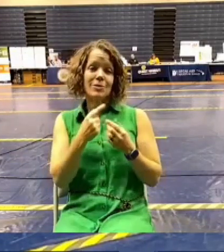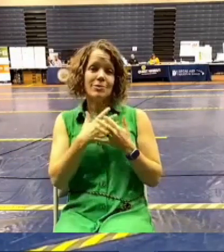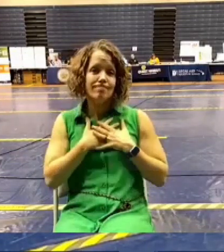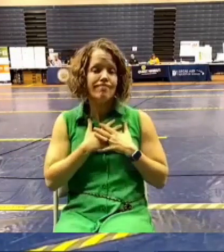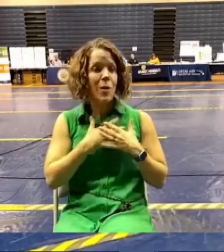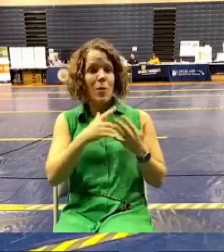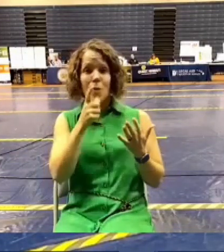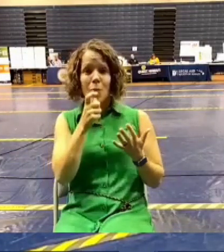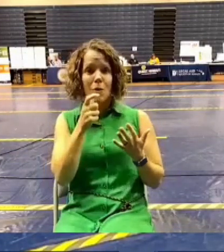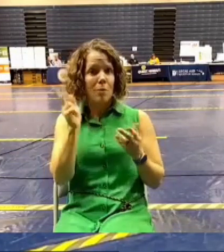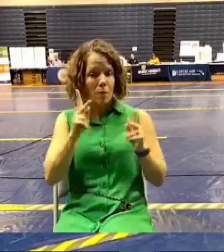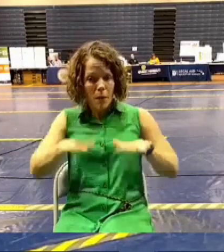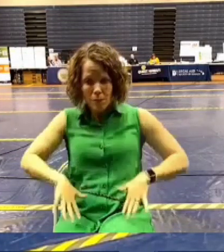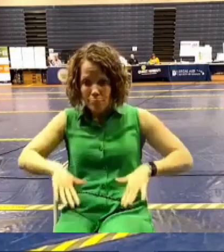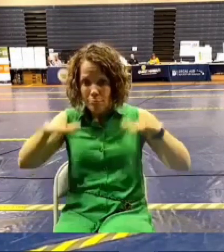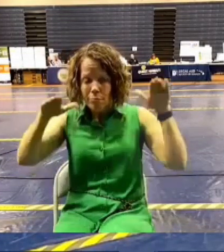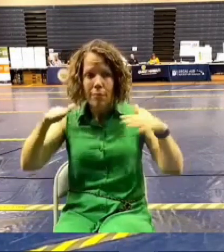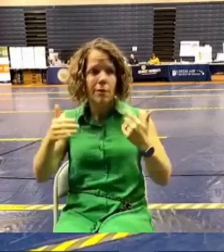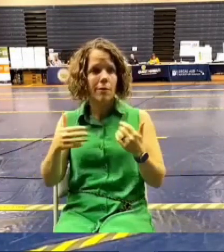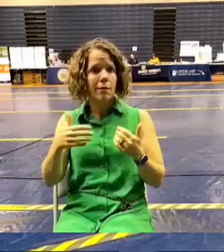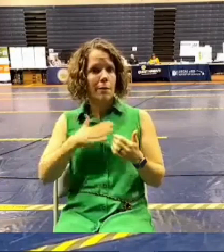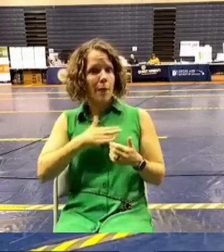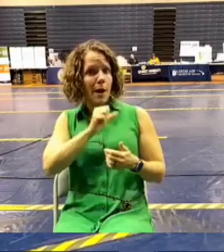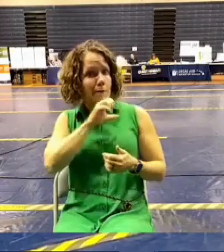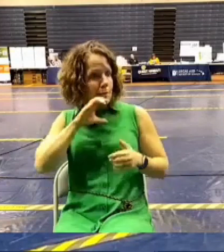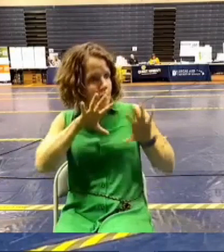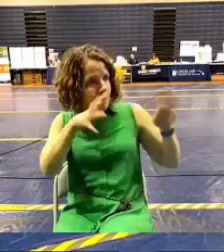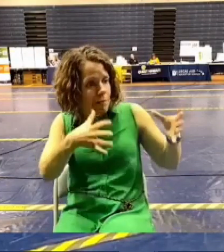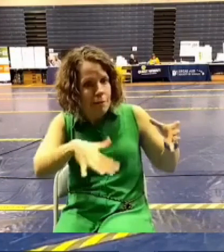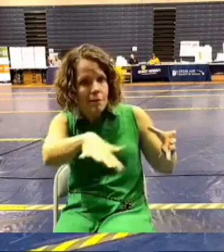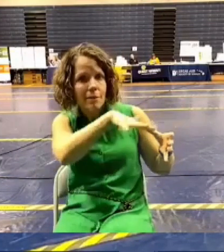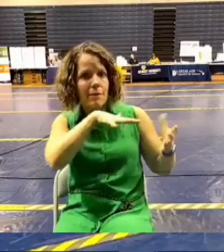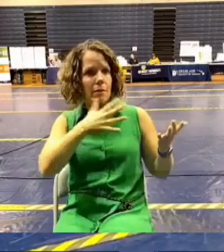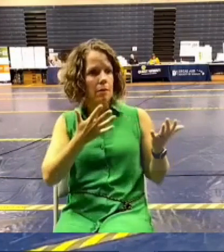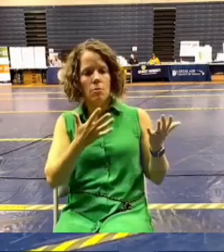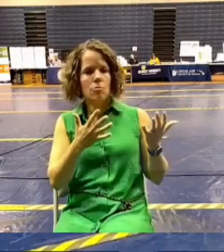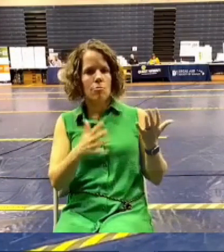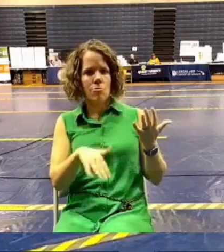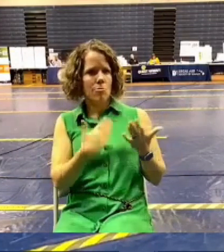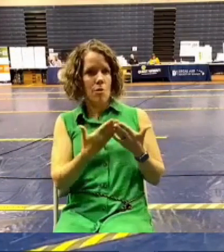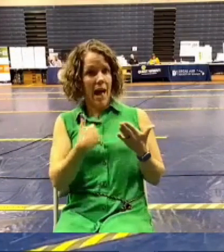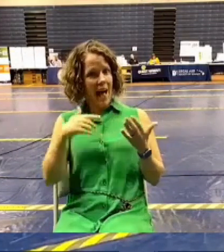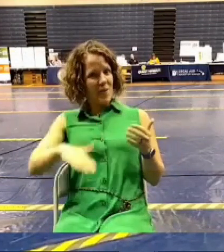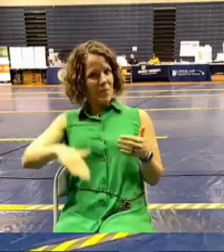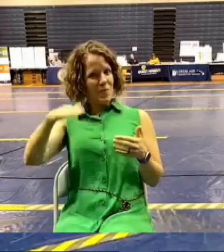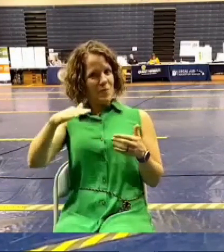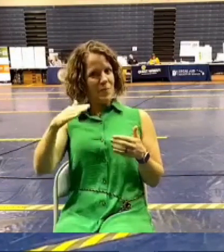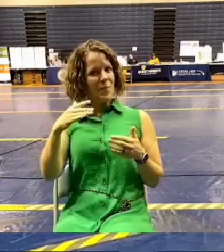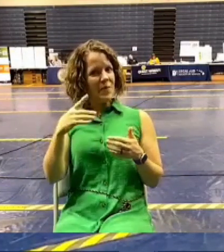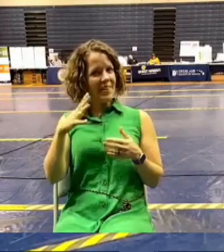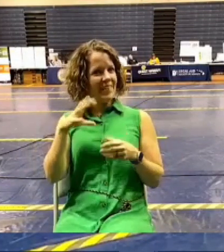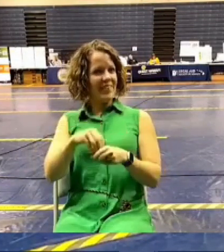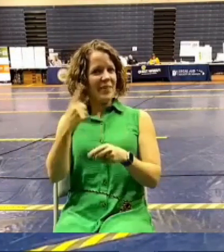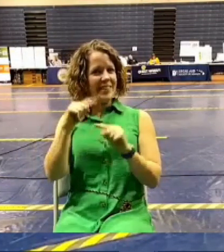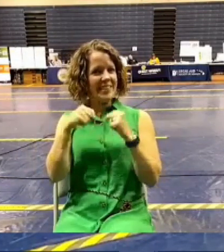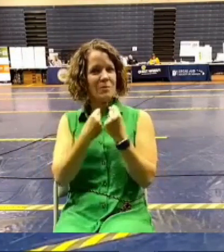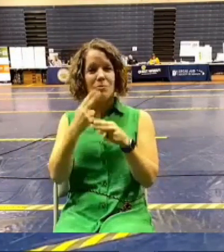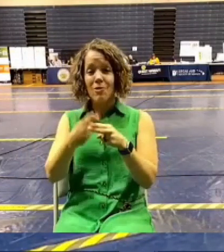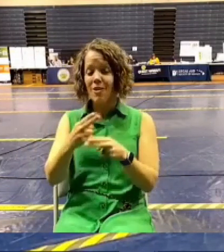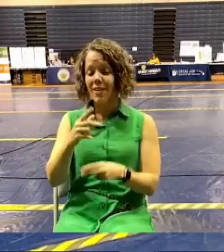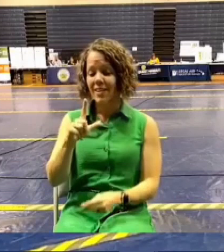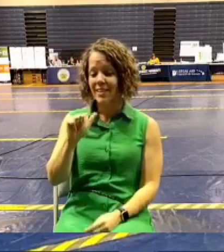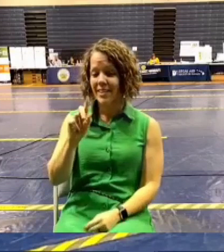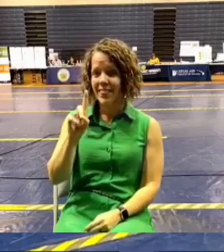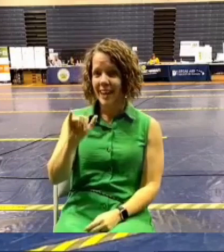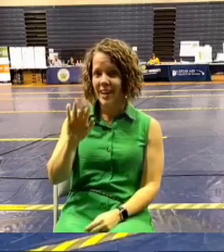up with, the people I work with, the kupuna that I'm a part of. I grew up here, I played for this team called the Ladybugs.